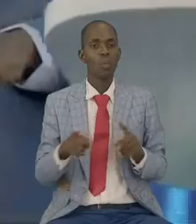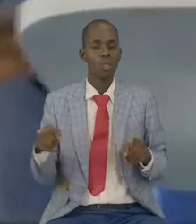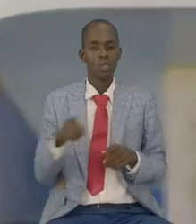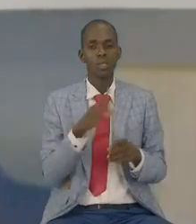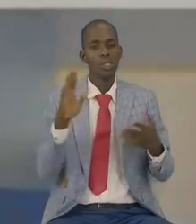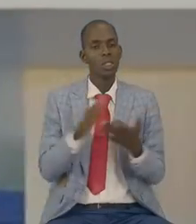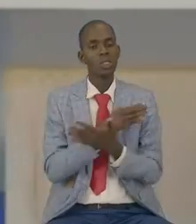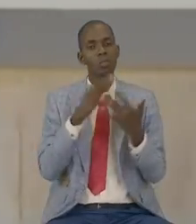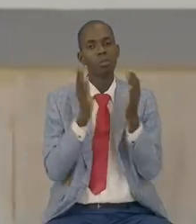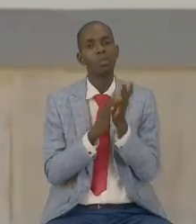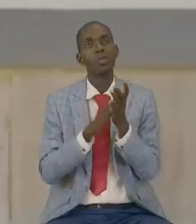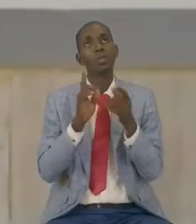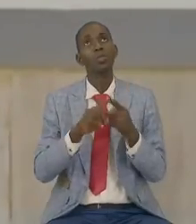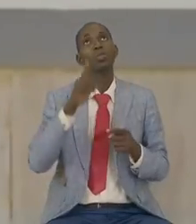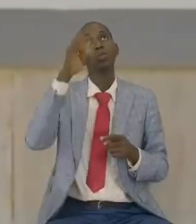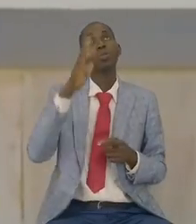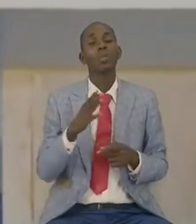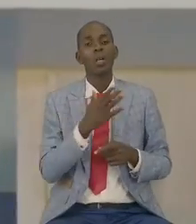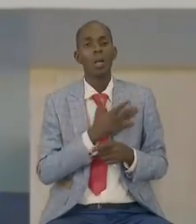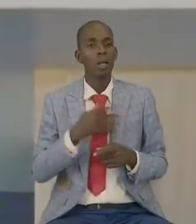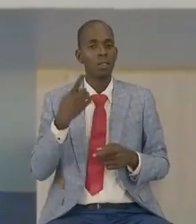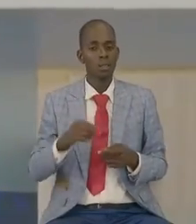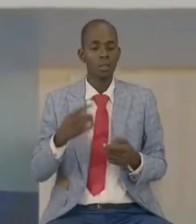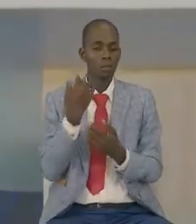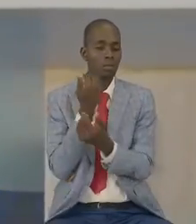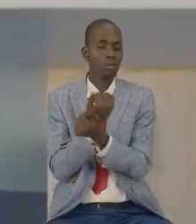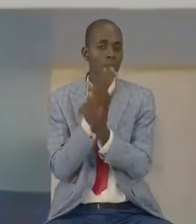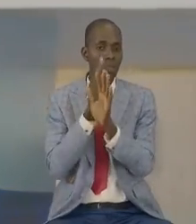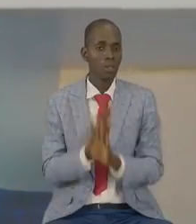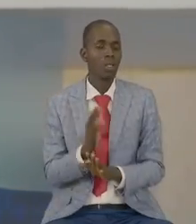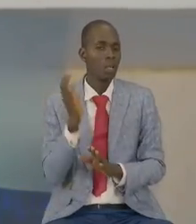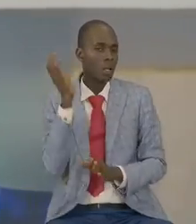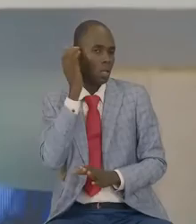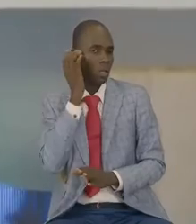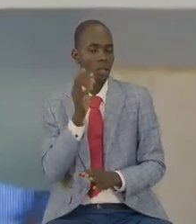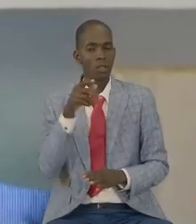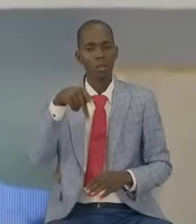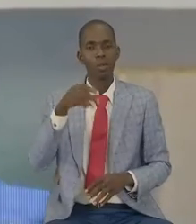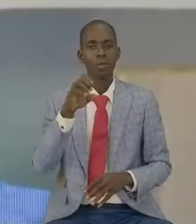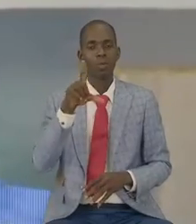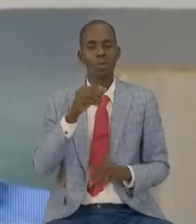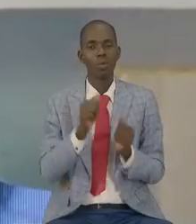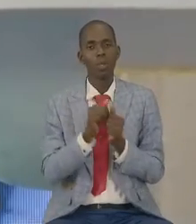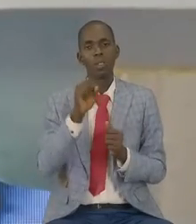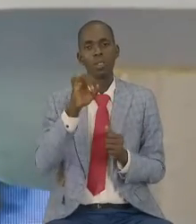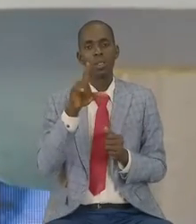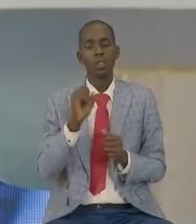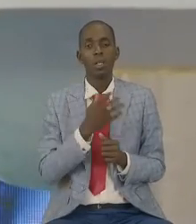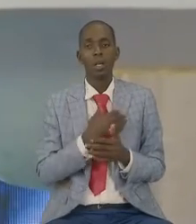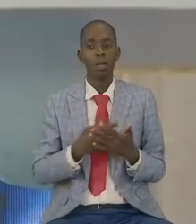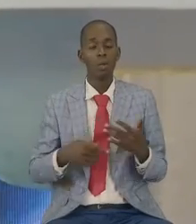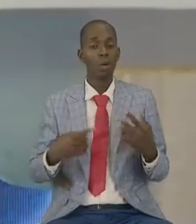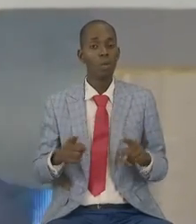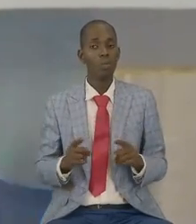the prisoners heard them. Look at verse 26. It says, suddenly, that's how